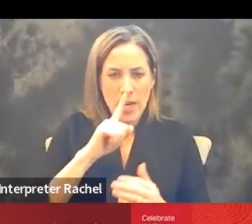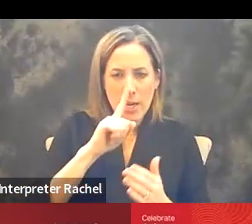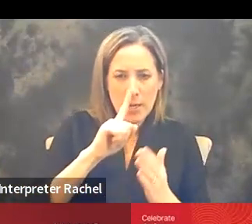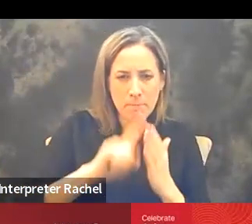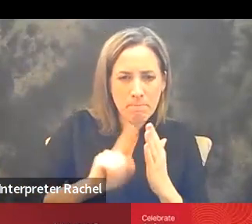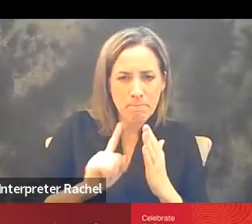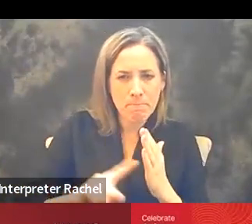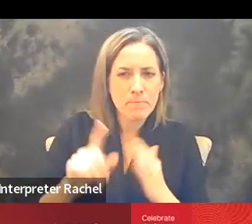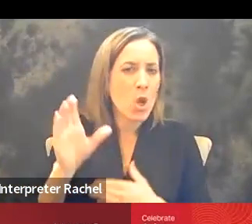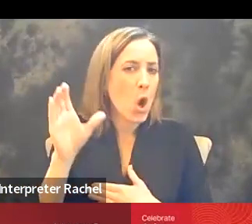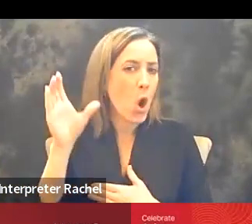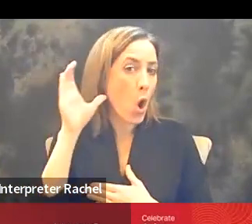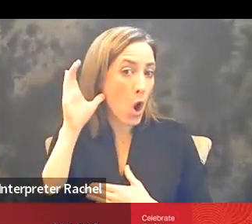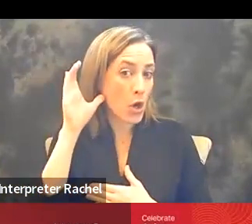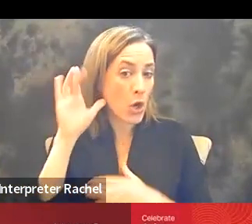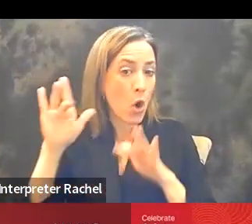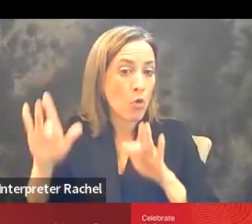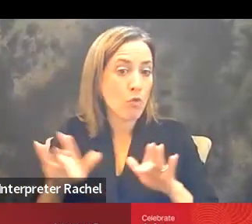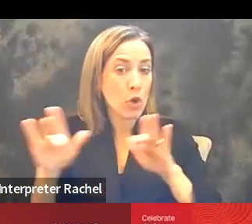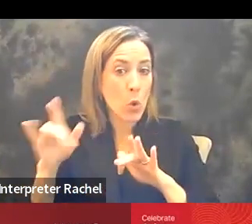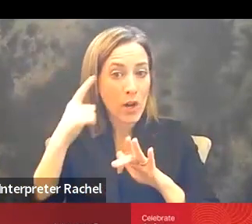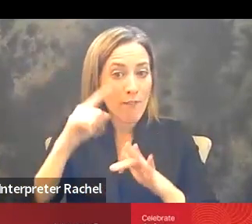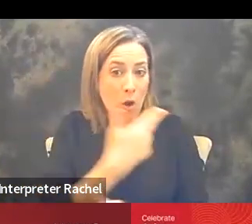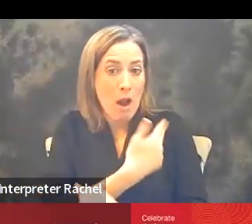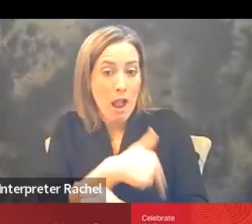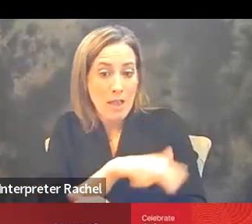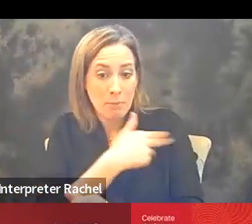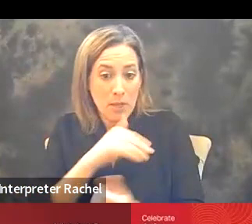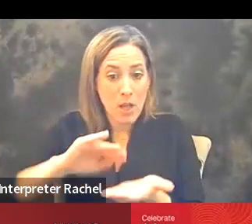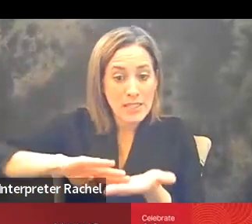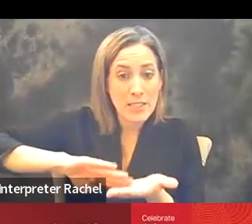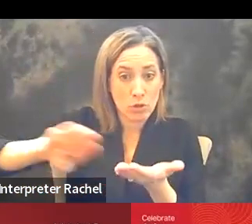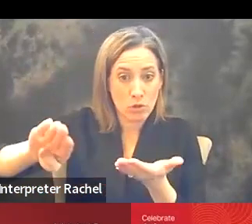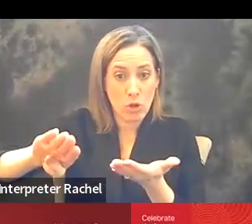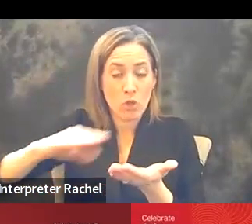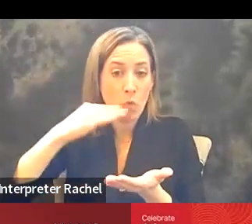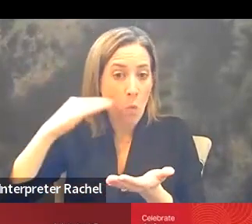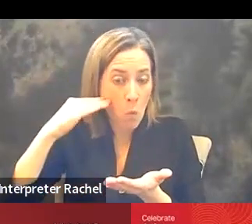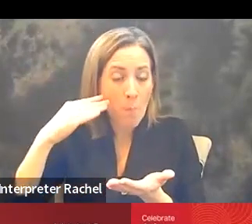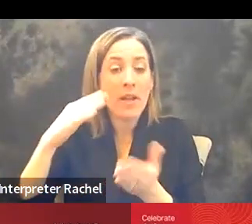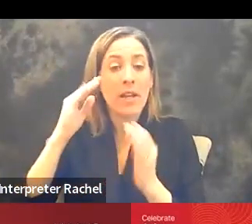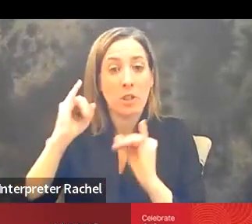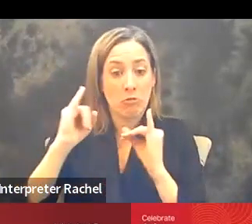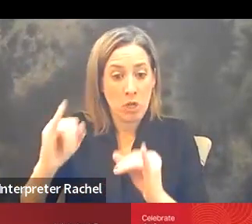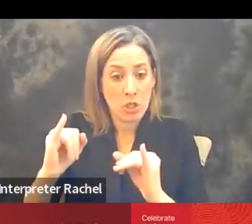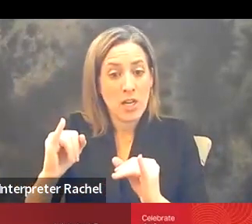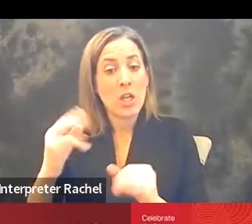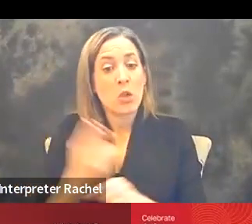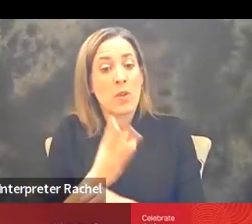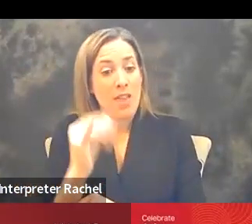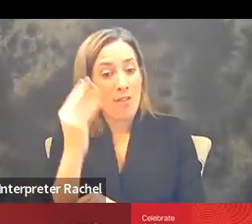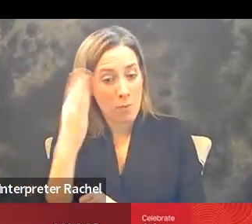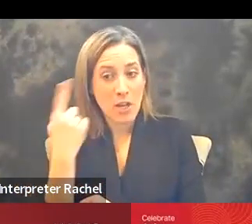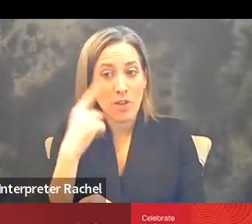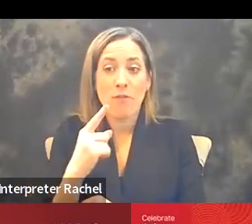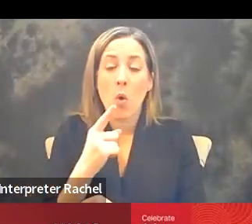discharge instructions, and that as a means of being able to provide health information, kind of going back to how you mentioned the spoken